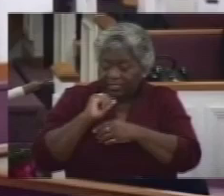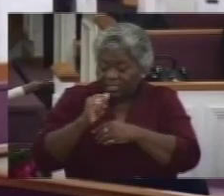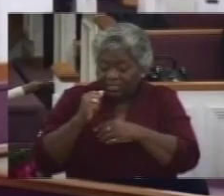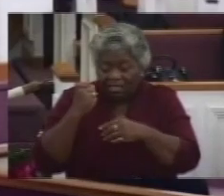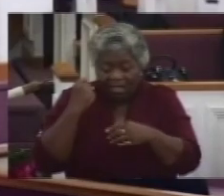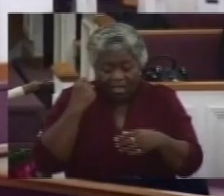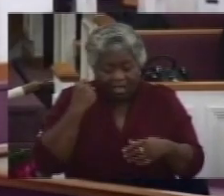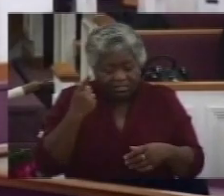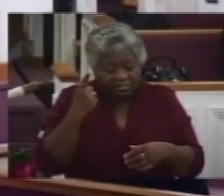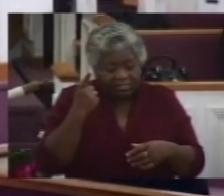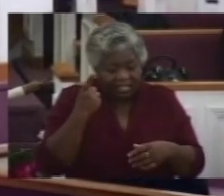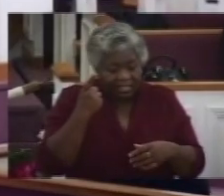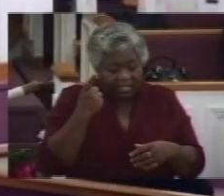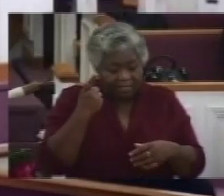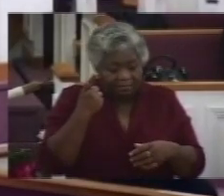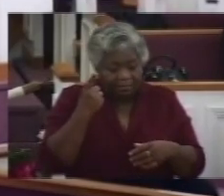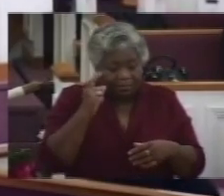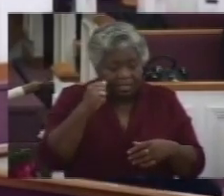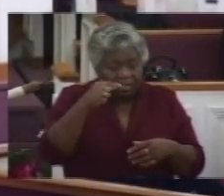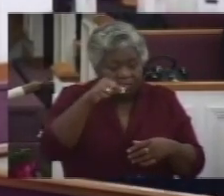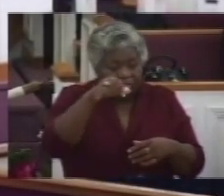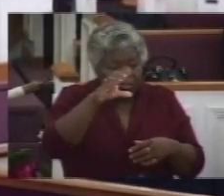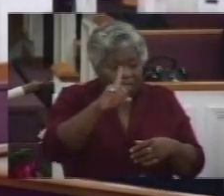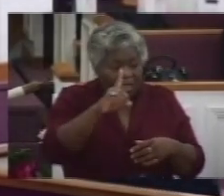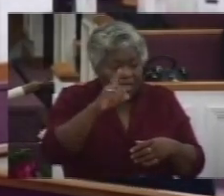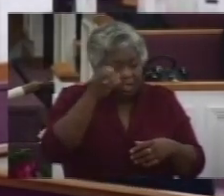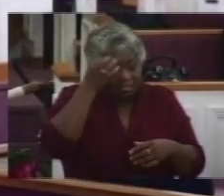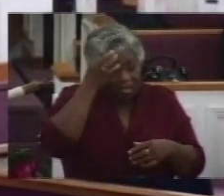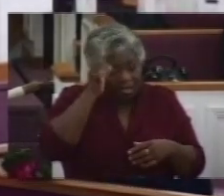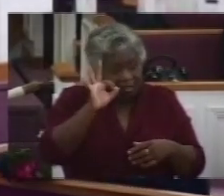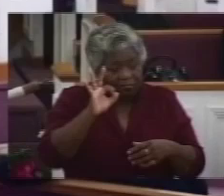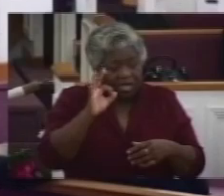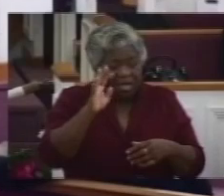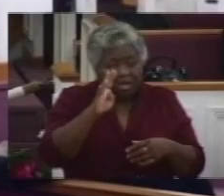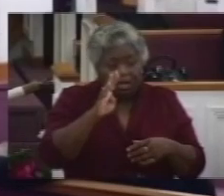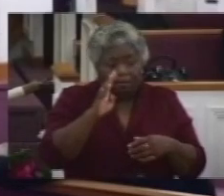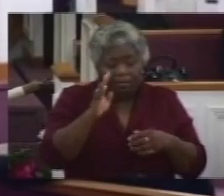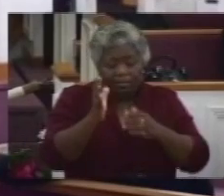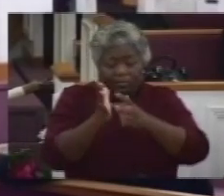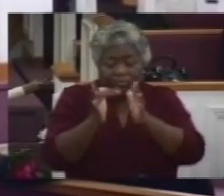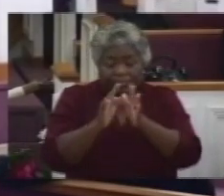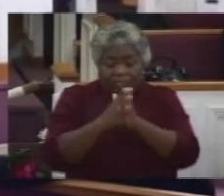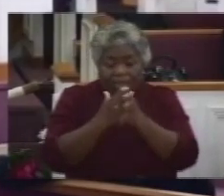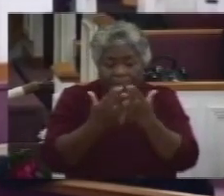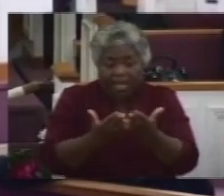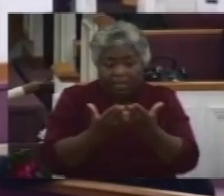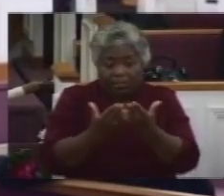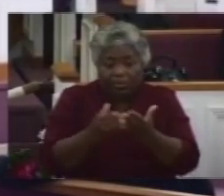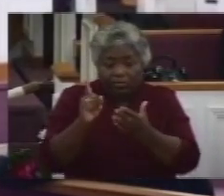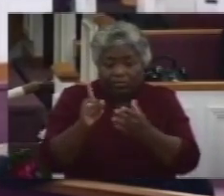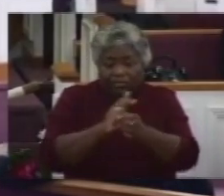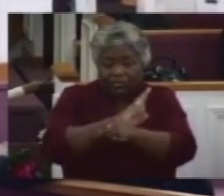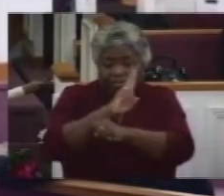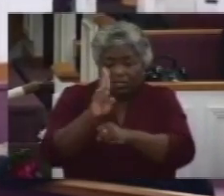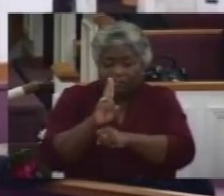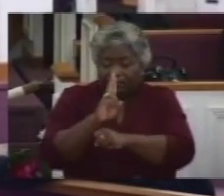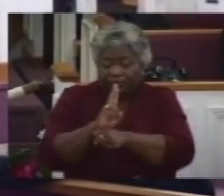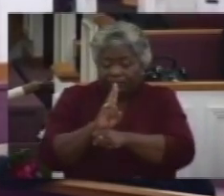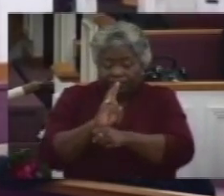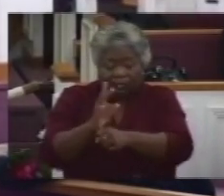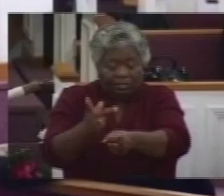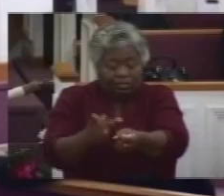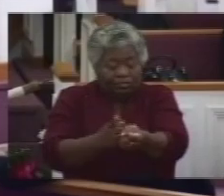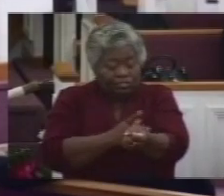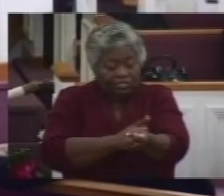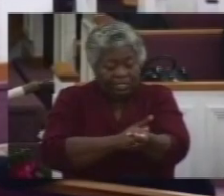didn't understand the God of the Bible. What they did was to take sheep, and